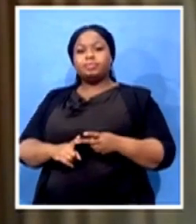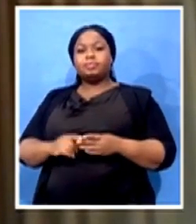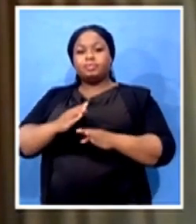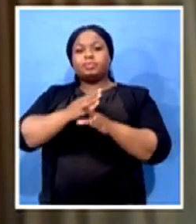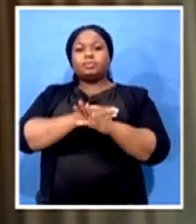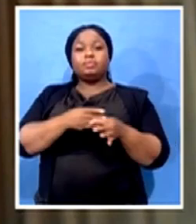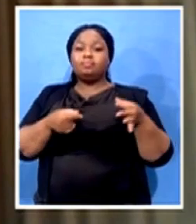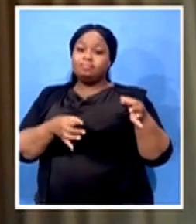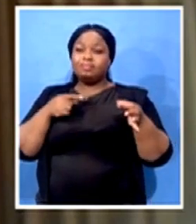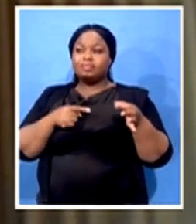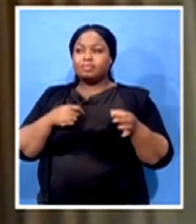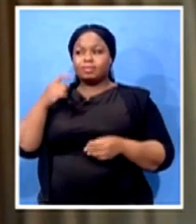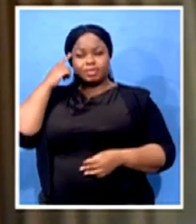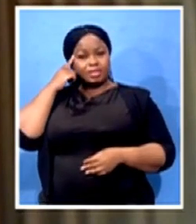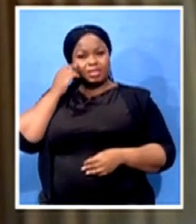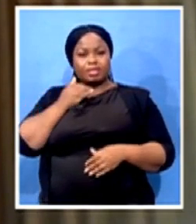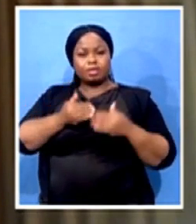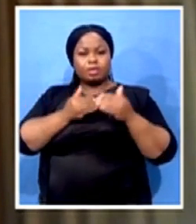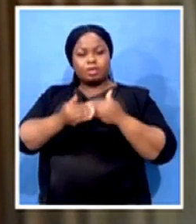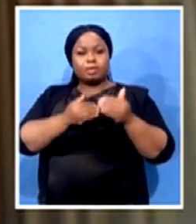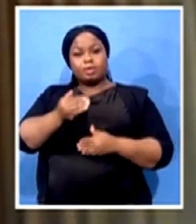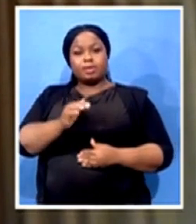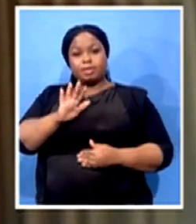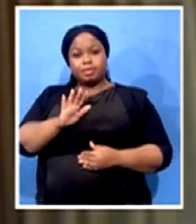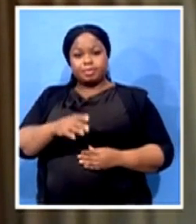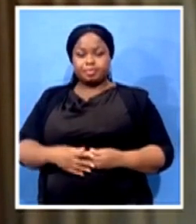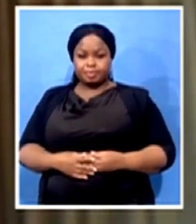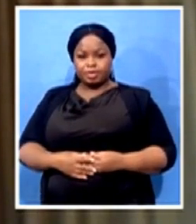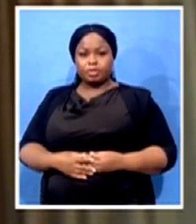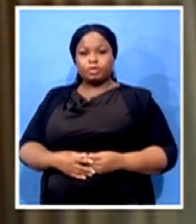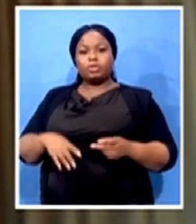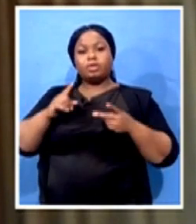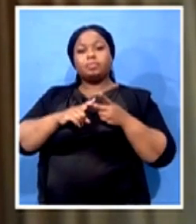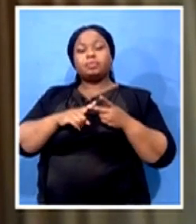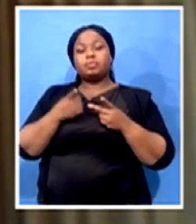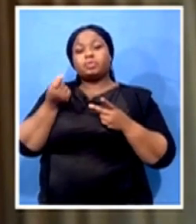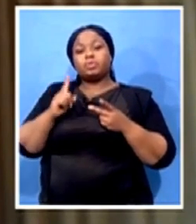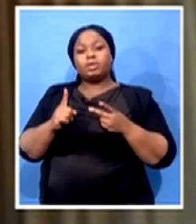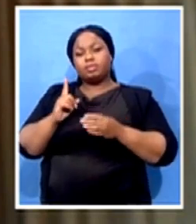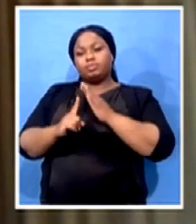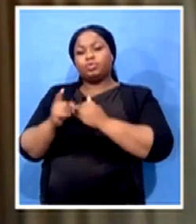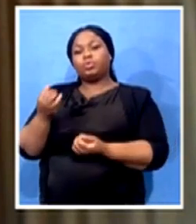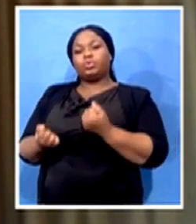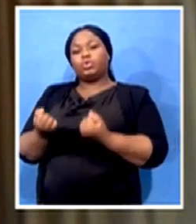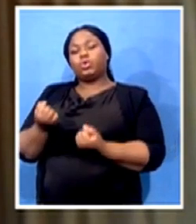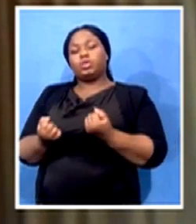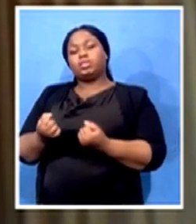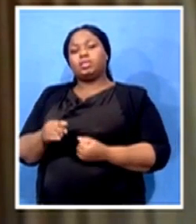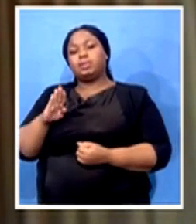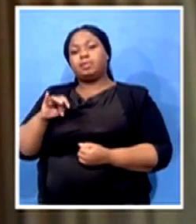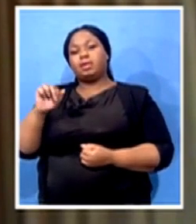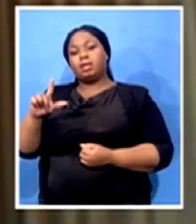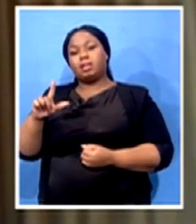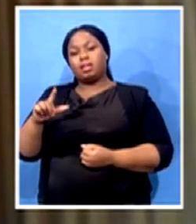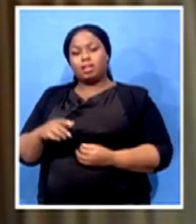probably do first is to apply to the court for the bail to be forfeited, and then ask the